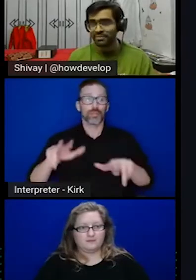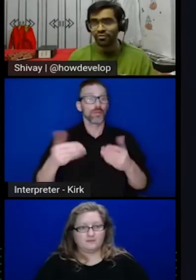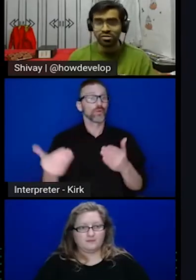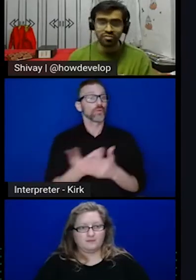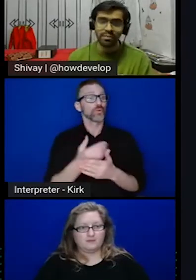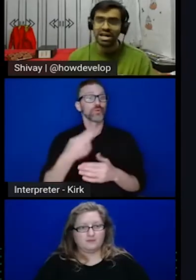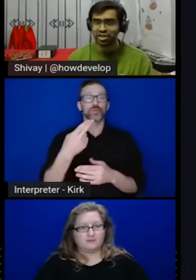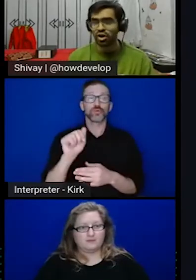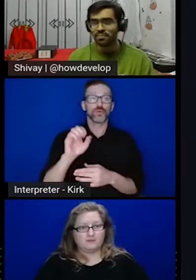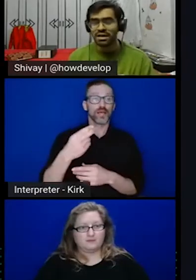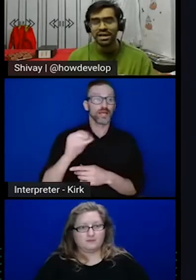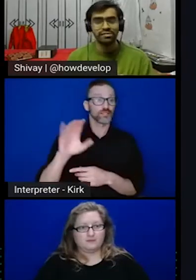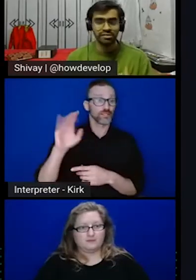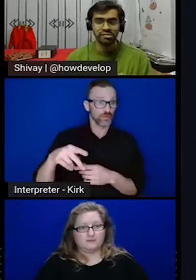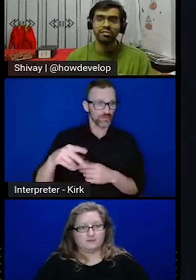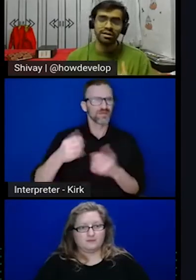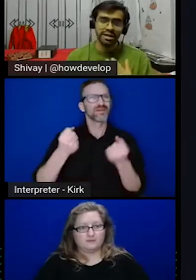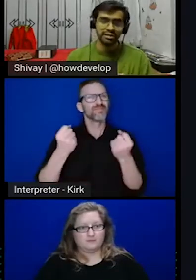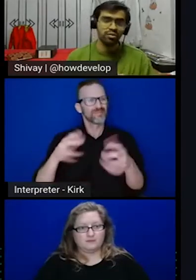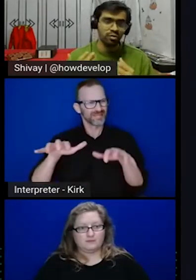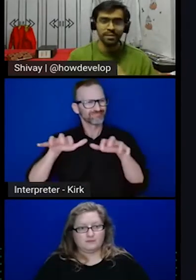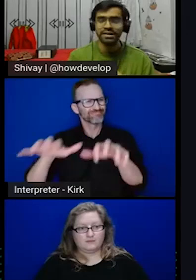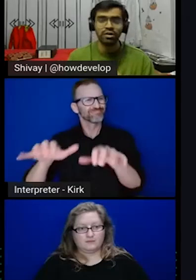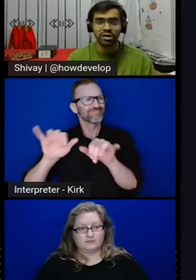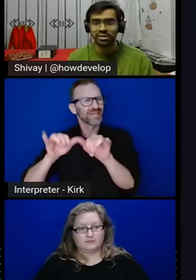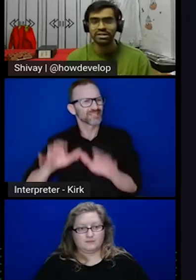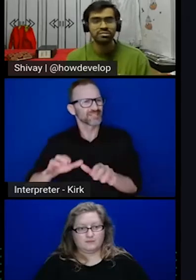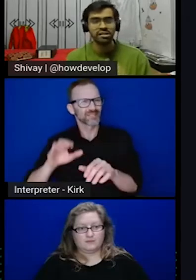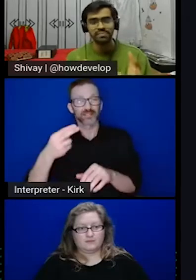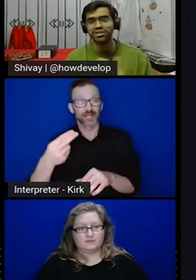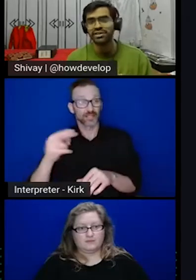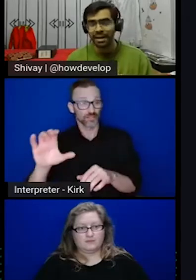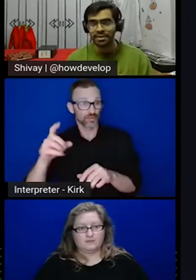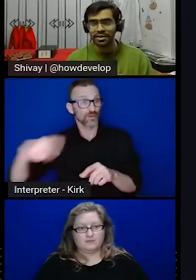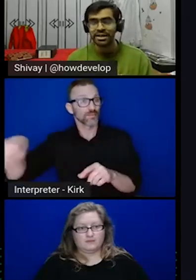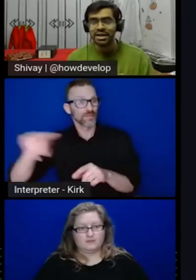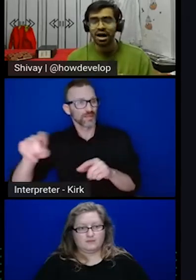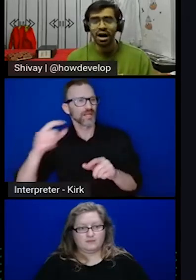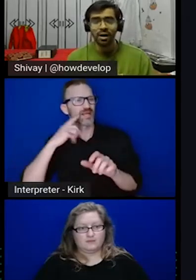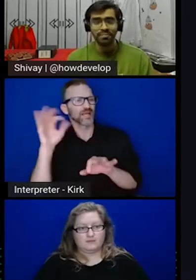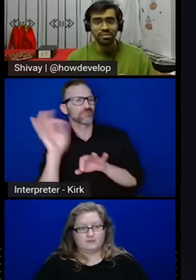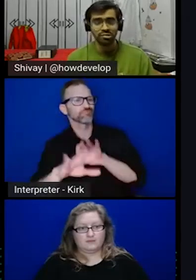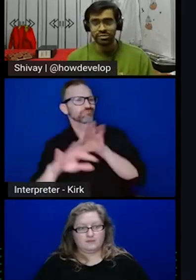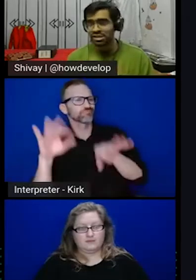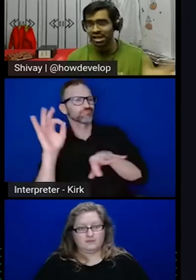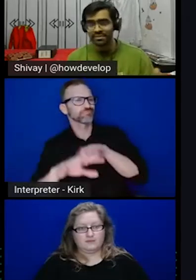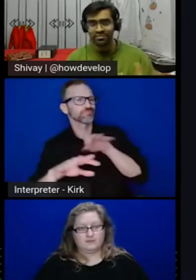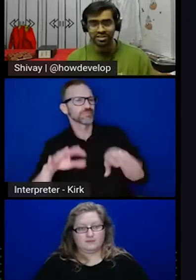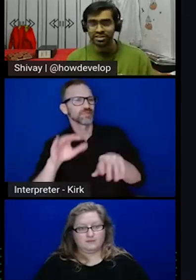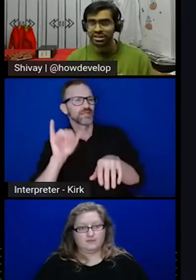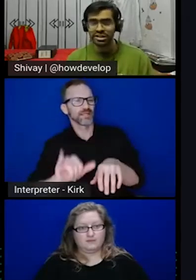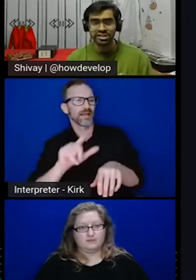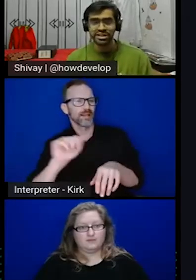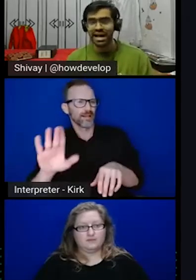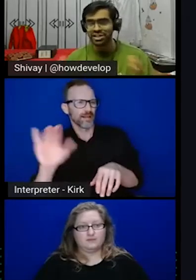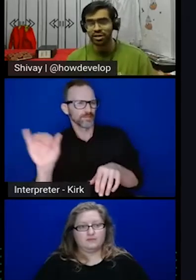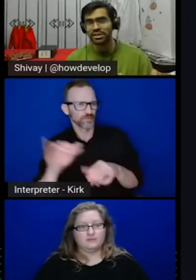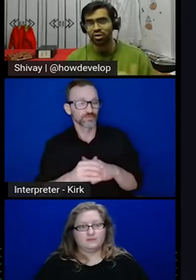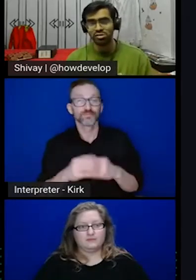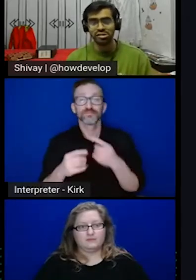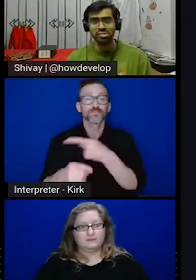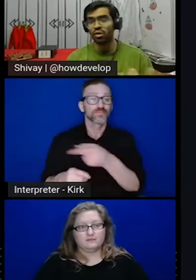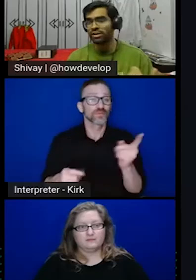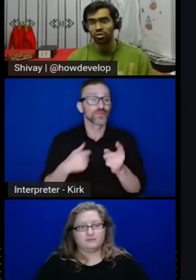lot of folks from HashiCorp, engineers who are openly contributing to this Meshery adapter. So yes, I mean, whether you're interested in